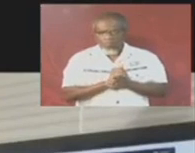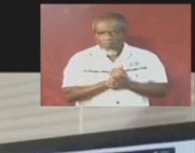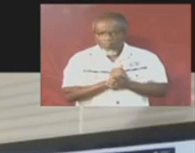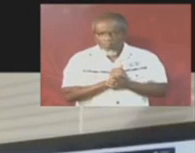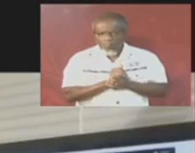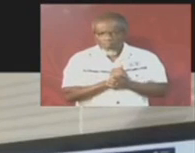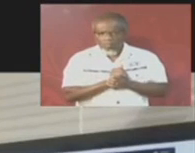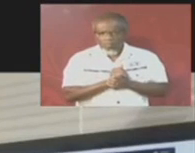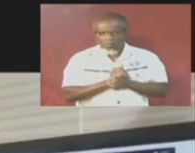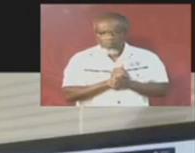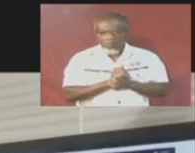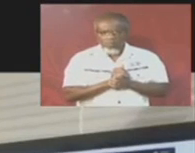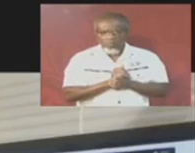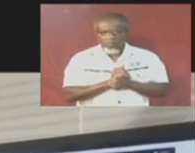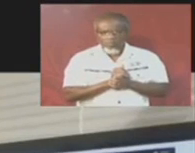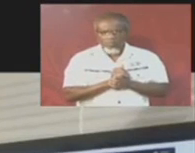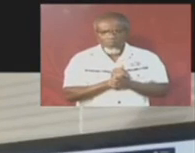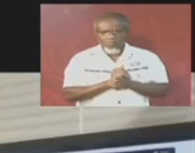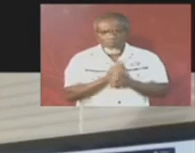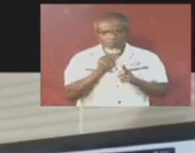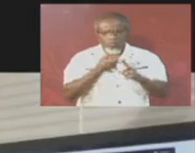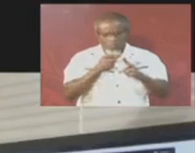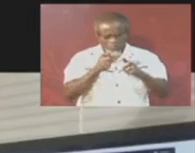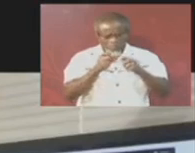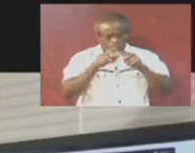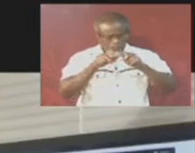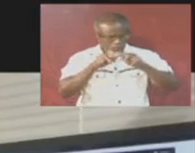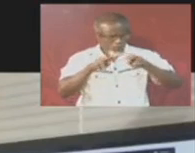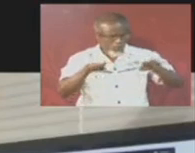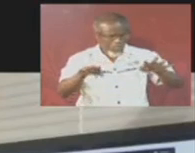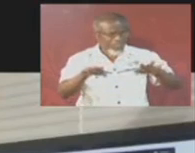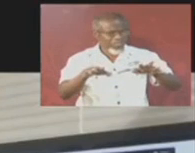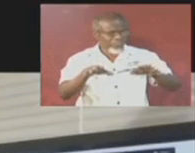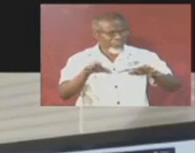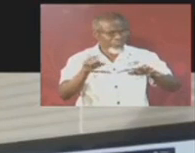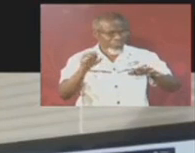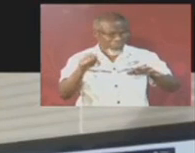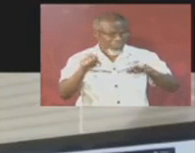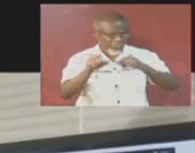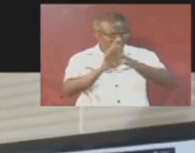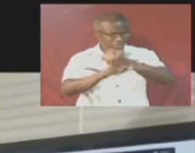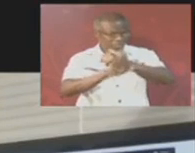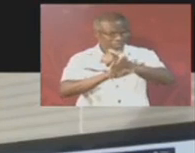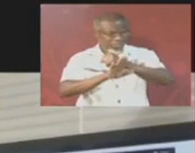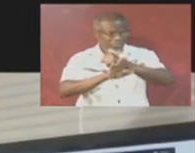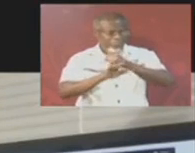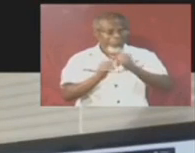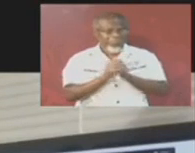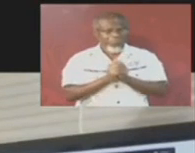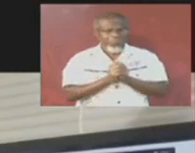Another question I have here for Minister Dayal Singh. Minister Dayal Singh,